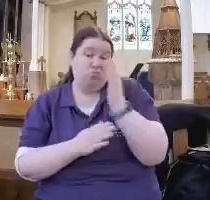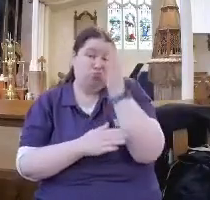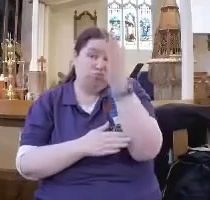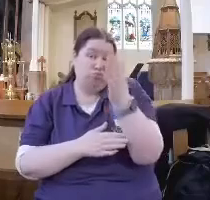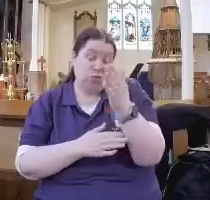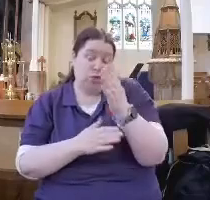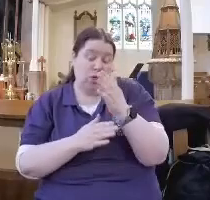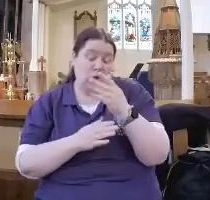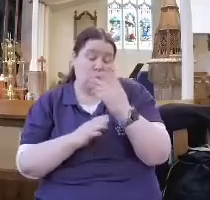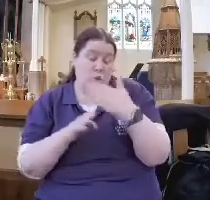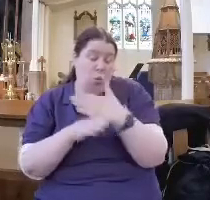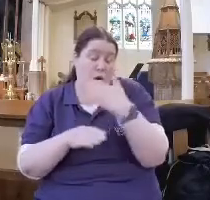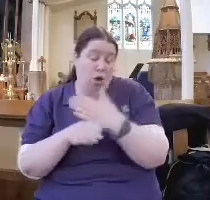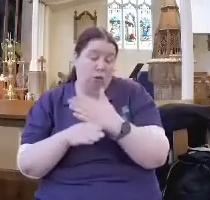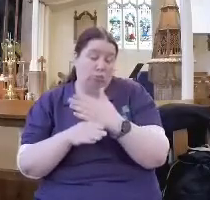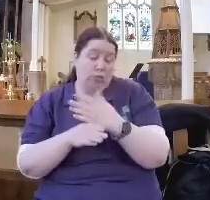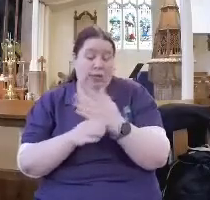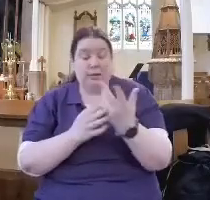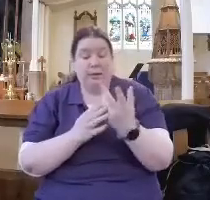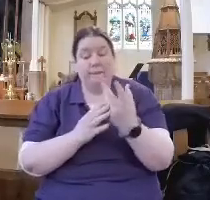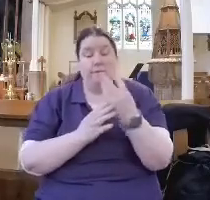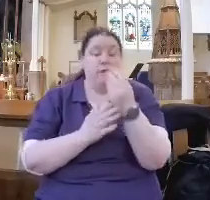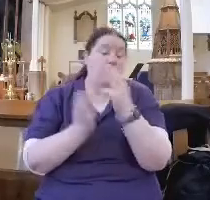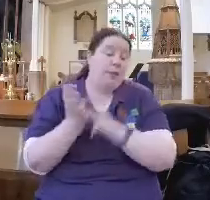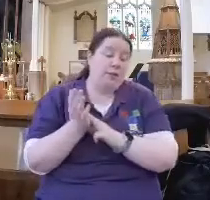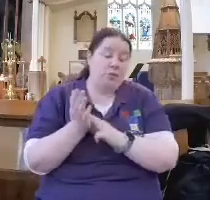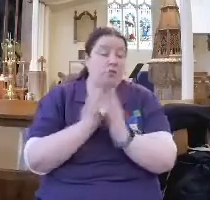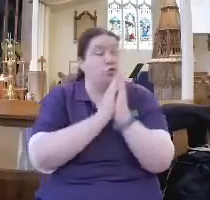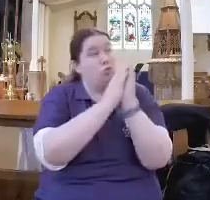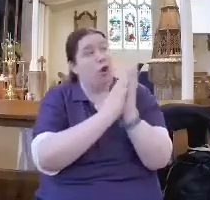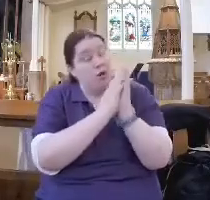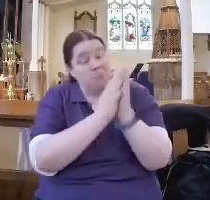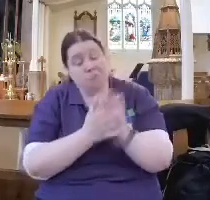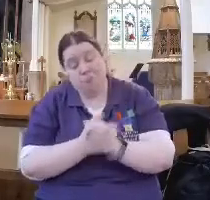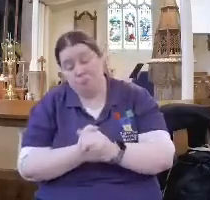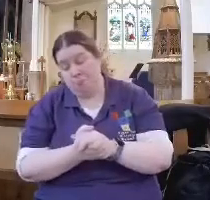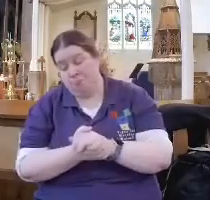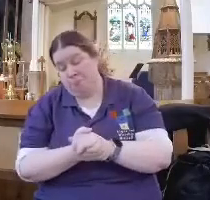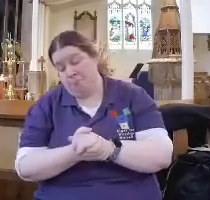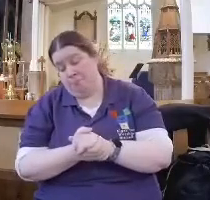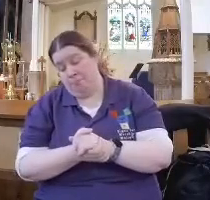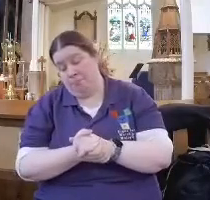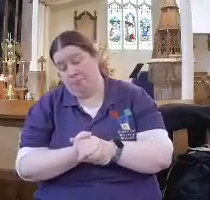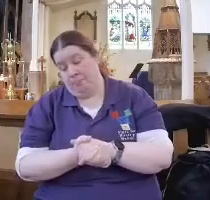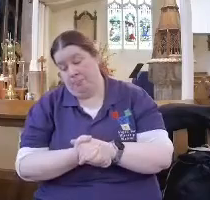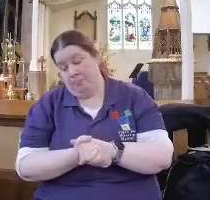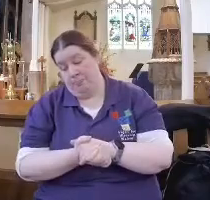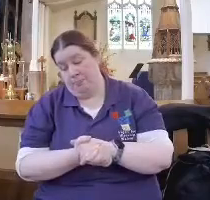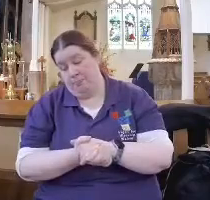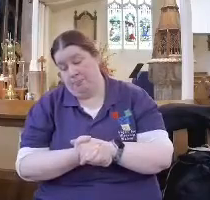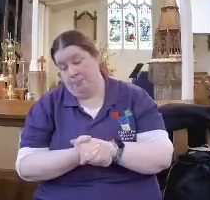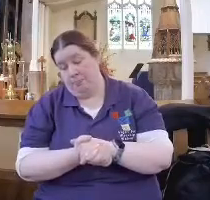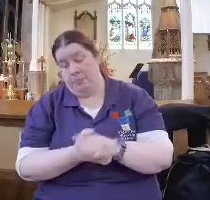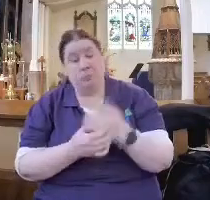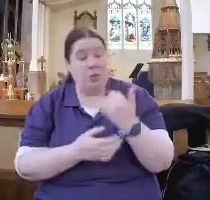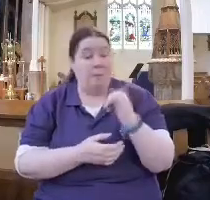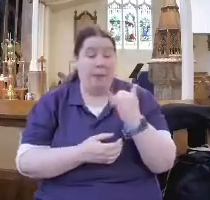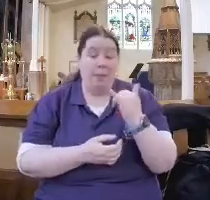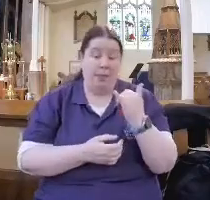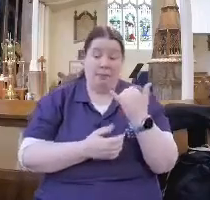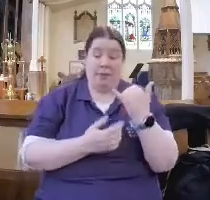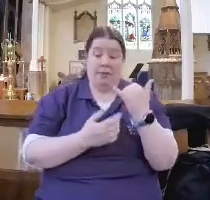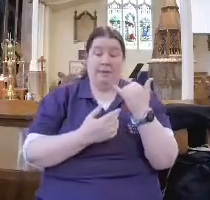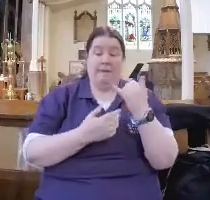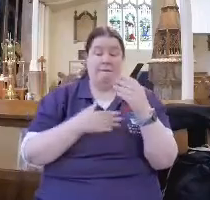you can give to reading the Bible, to praying, and so on and so forth. It may need some flexibility. It may not